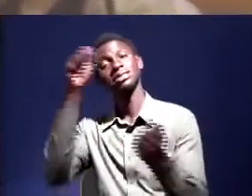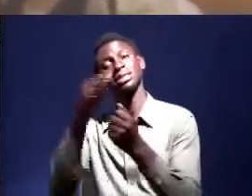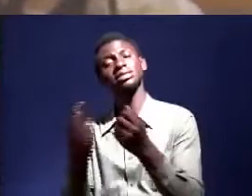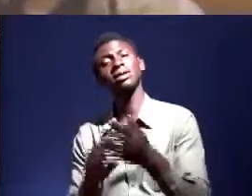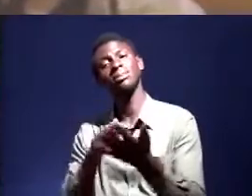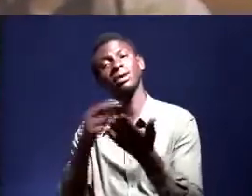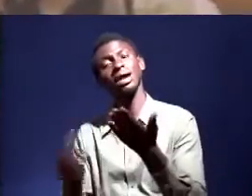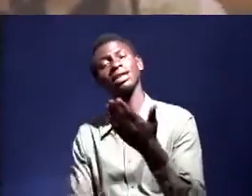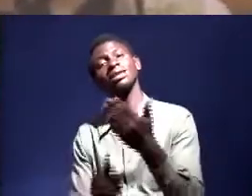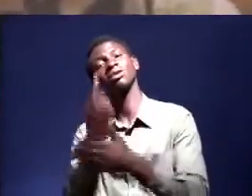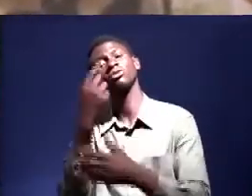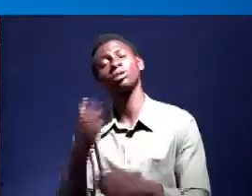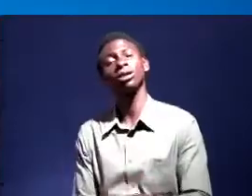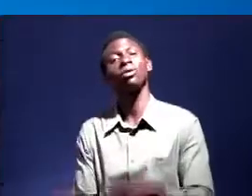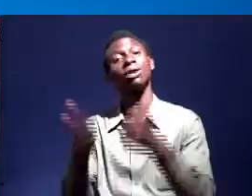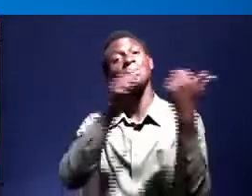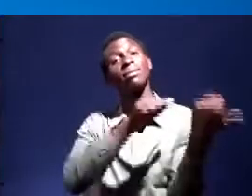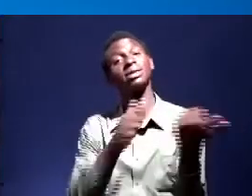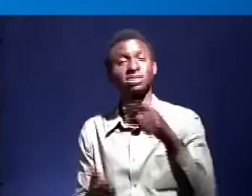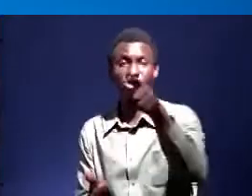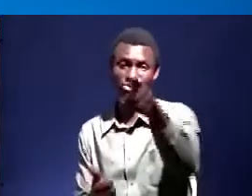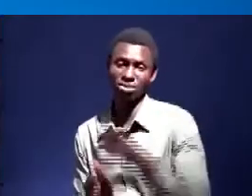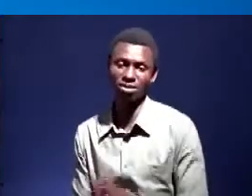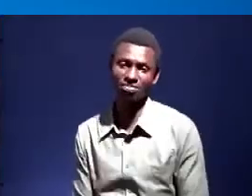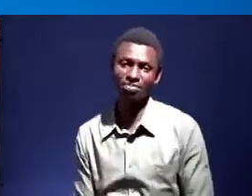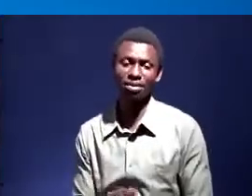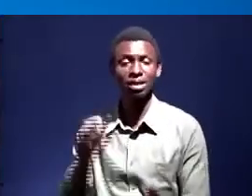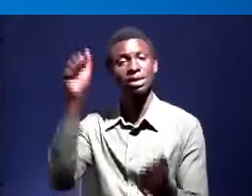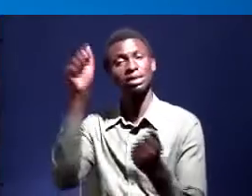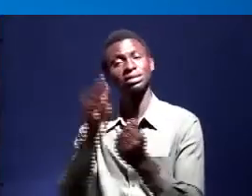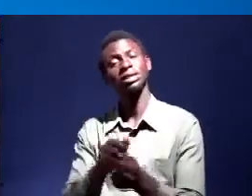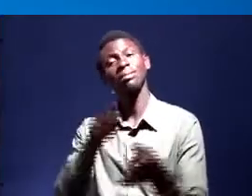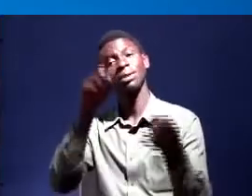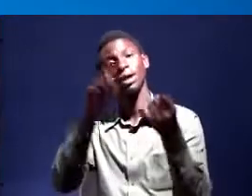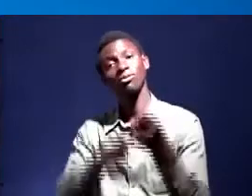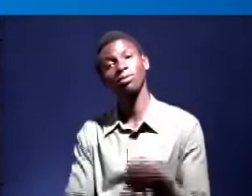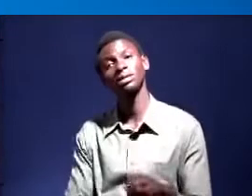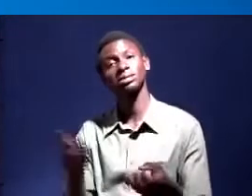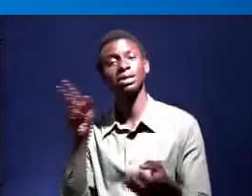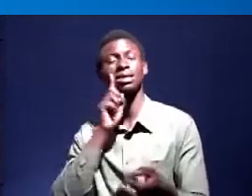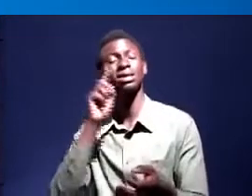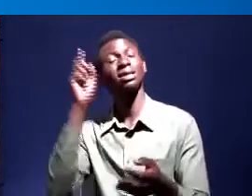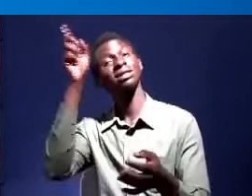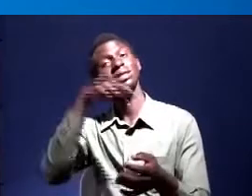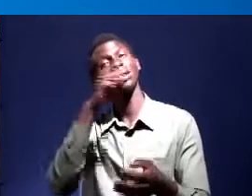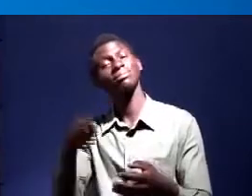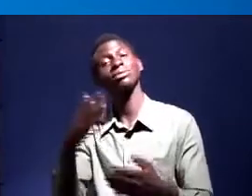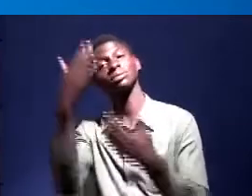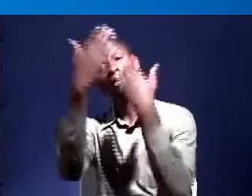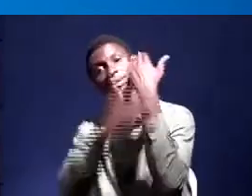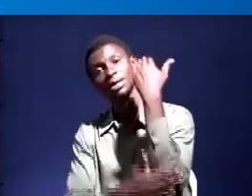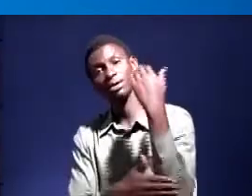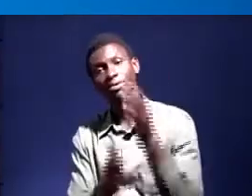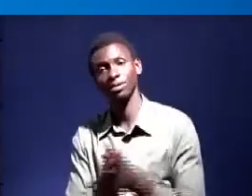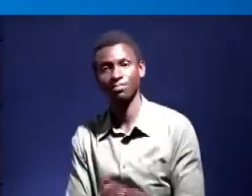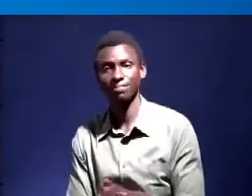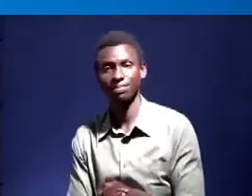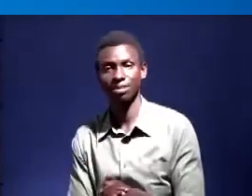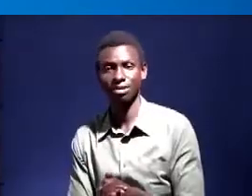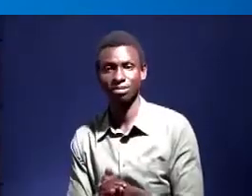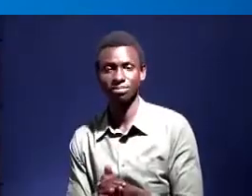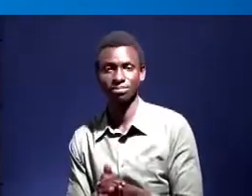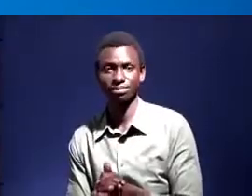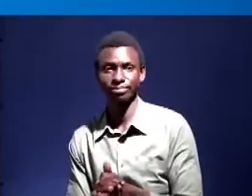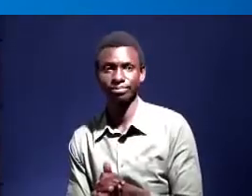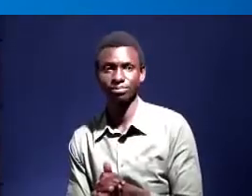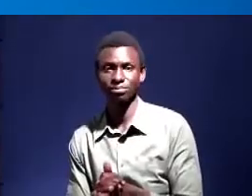First, every sin is forgiven. Jambo la kwanza, dhambi, kila dhambi husamehewa. Now somebody says, sasa mtu alipata kusema, aren't my